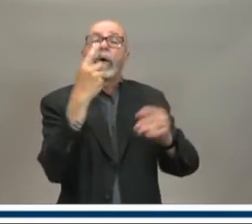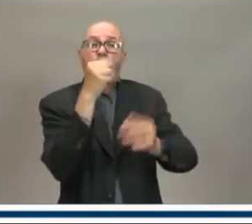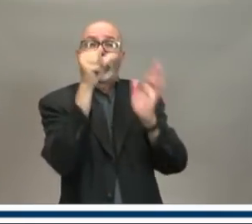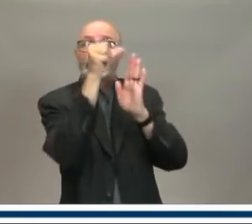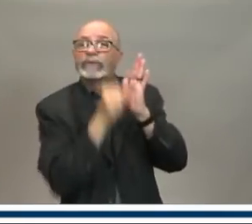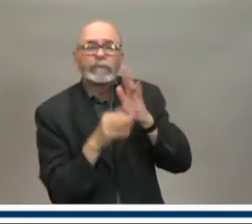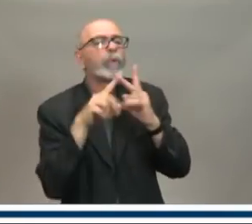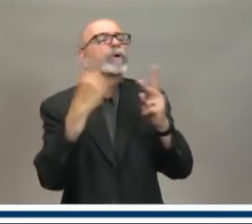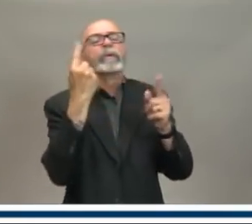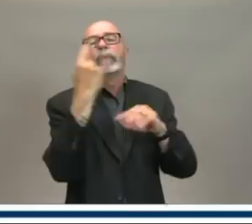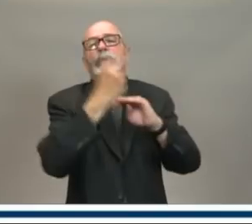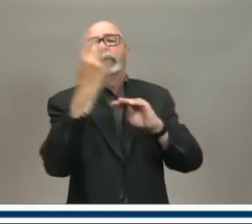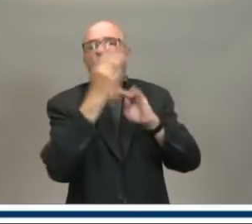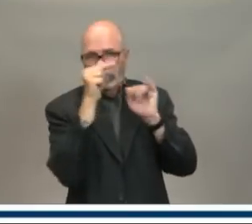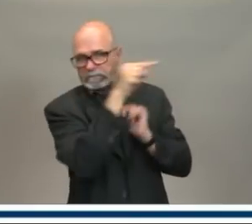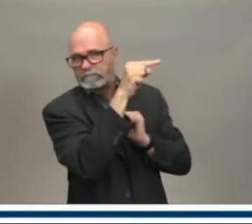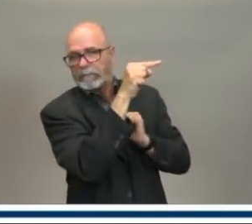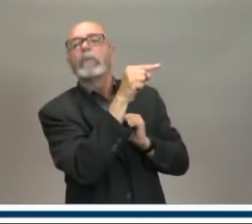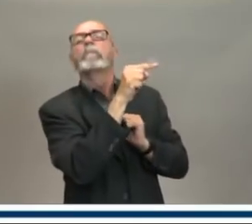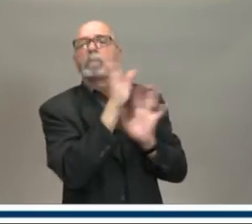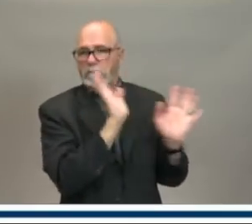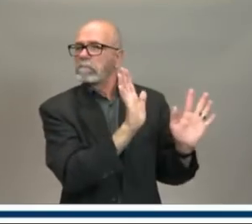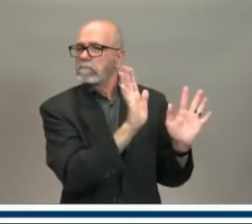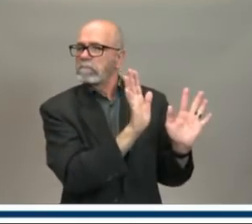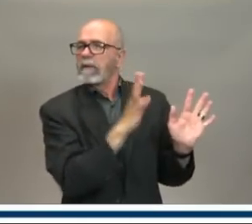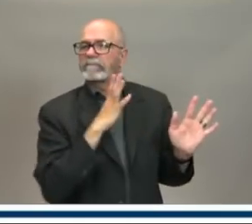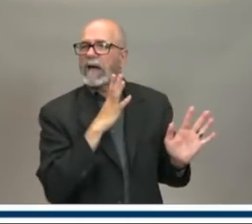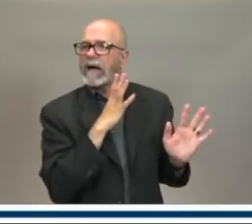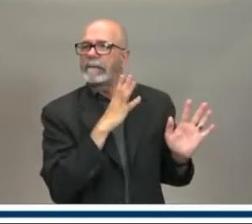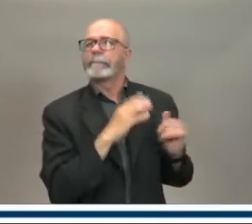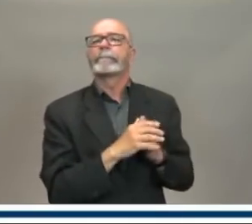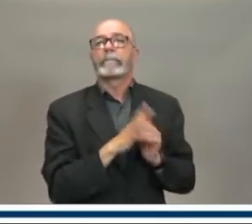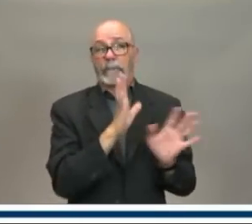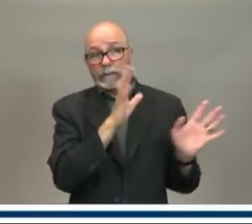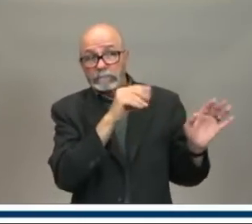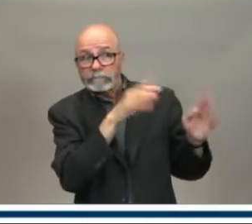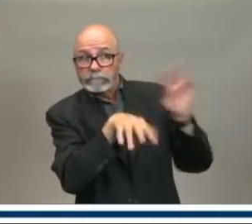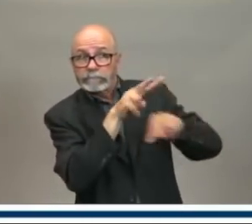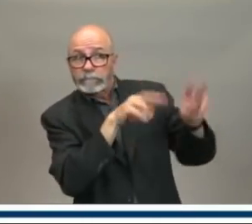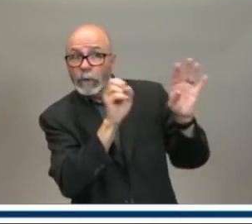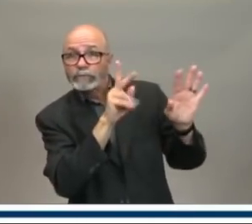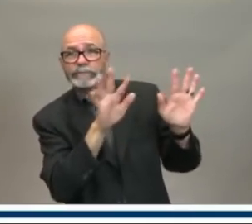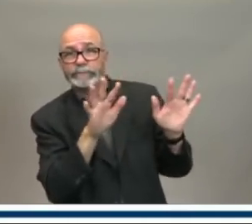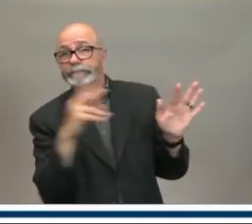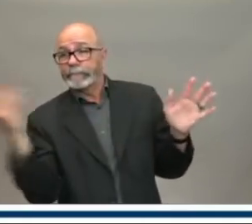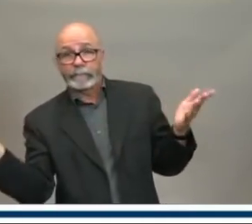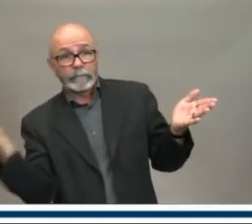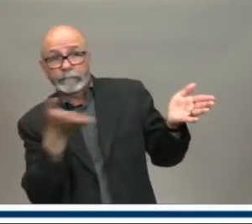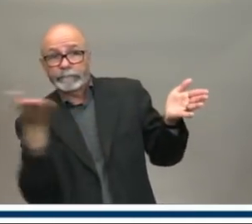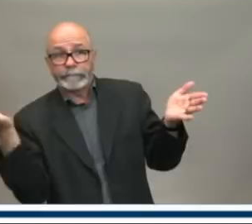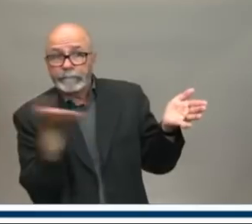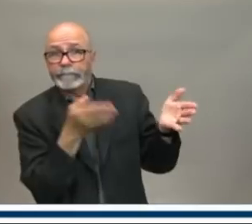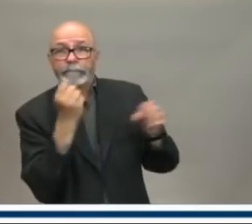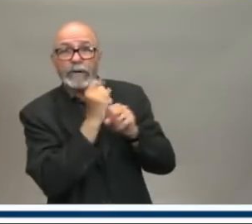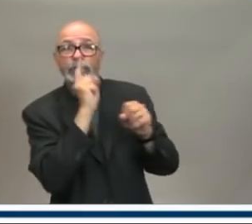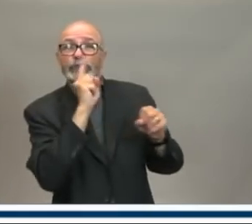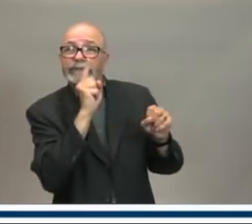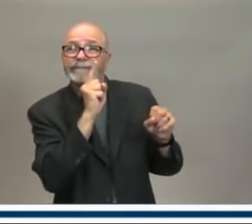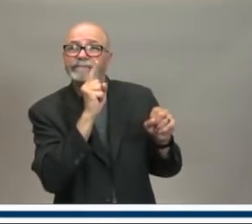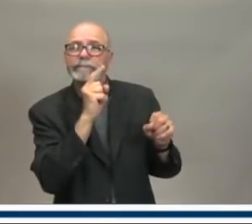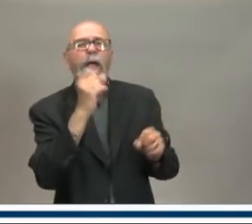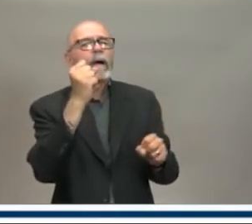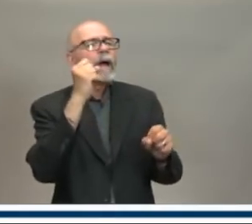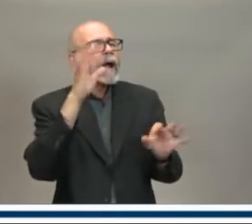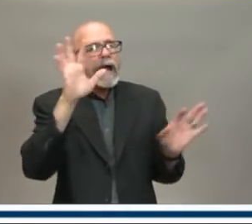time, assuring public health and our healthcare system has the flexibility to respond if something happens where we